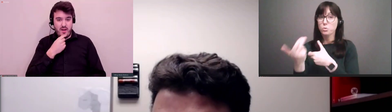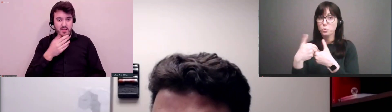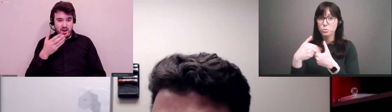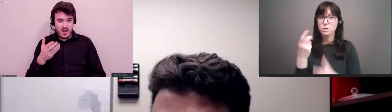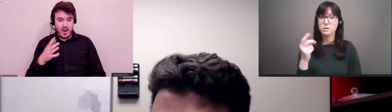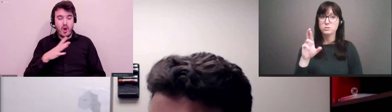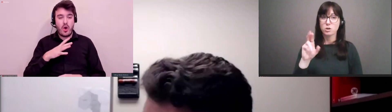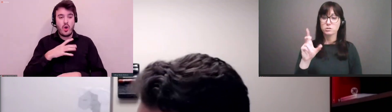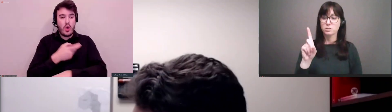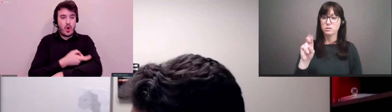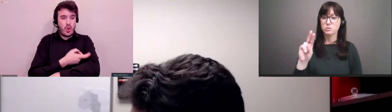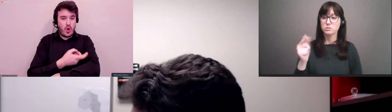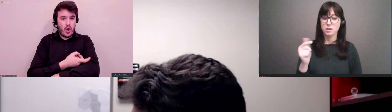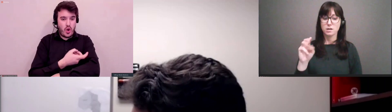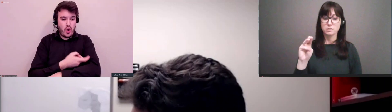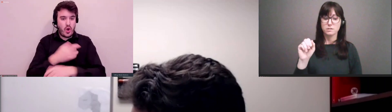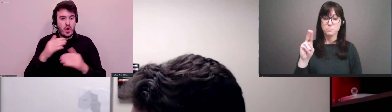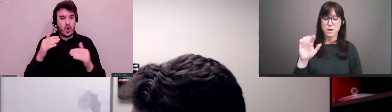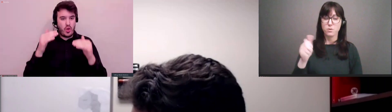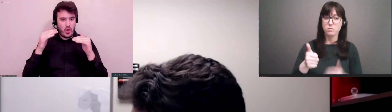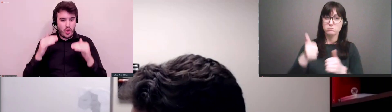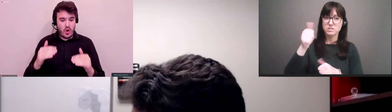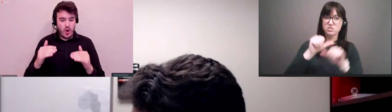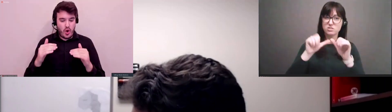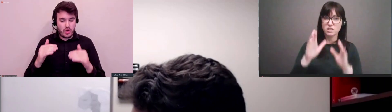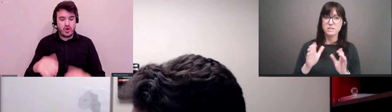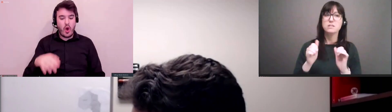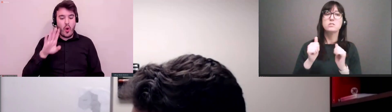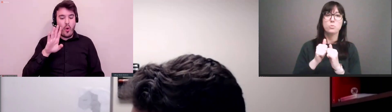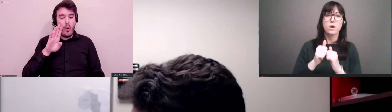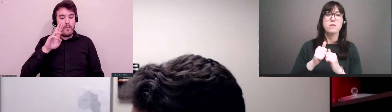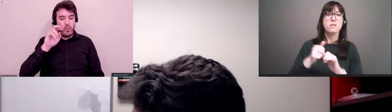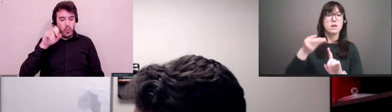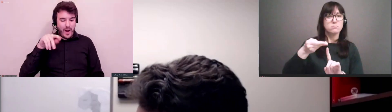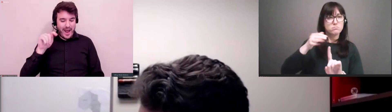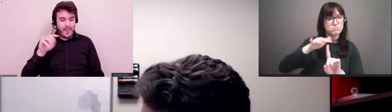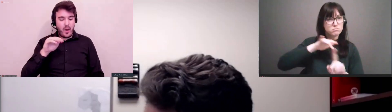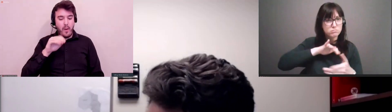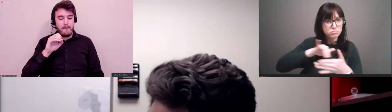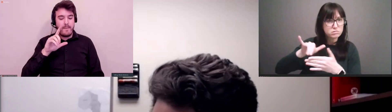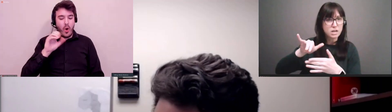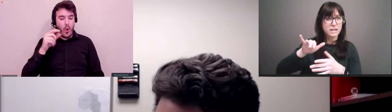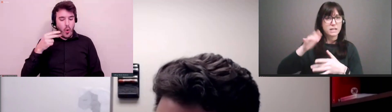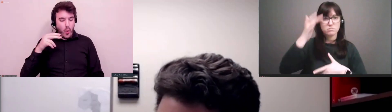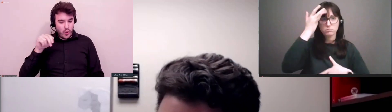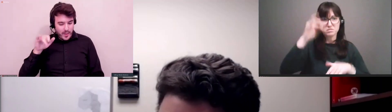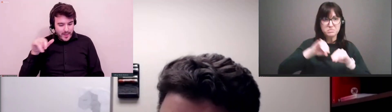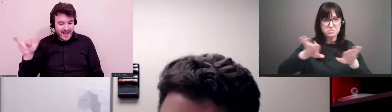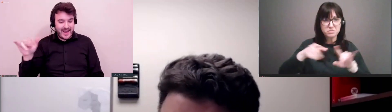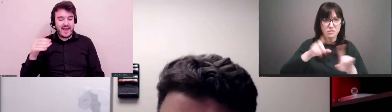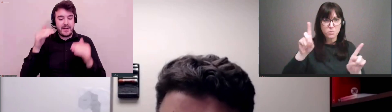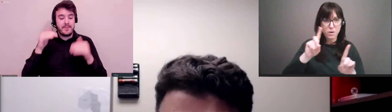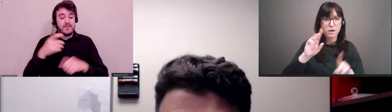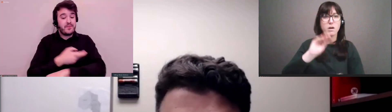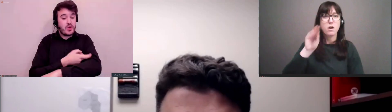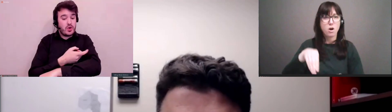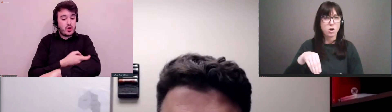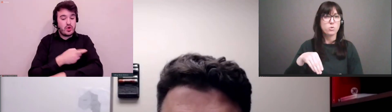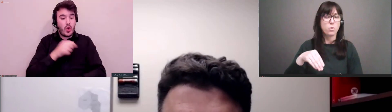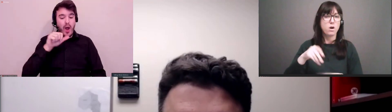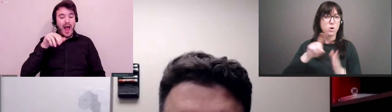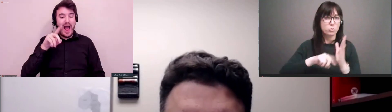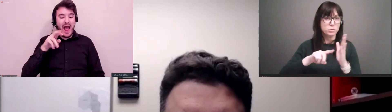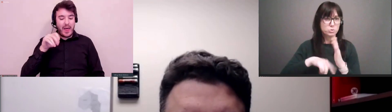Doug Manuel, Senior Scientist with the Clinical Epidemiology Program at the Ottawa Hospital Research Institute,